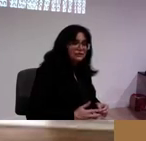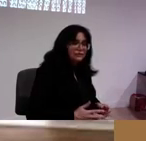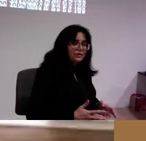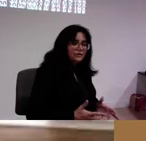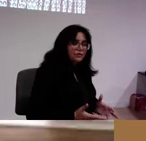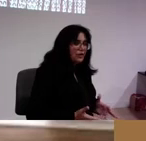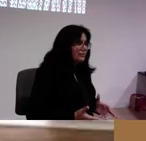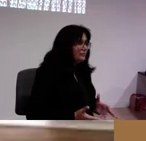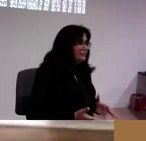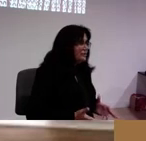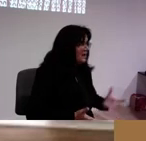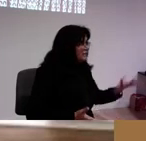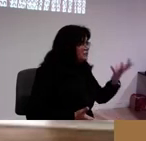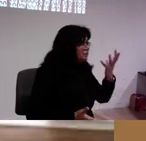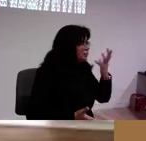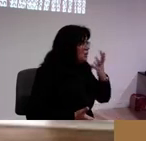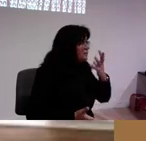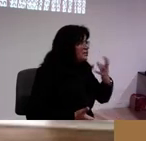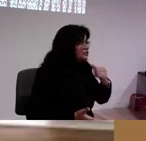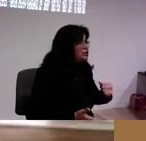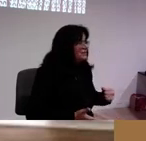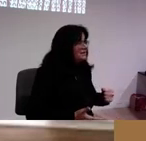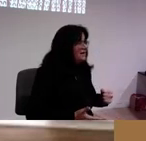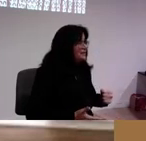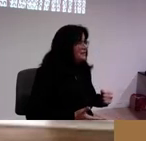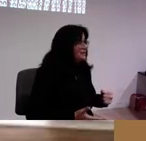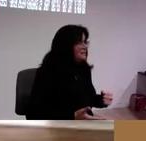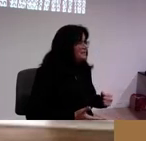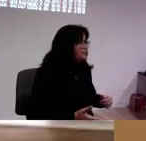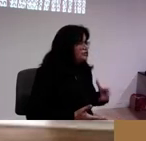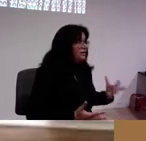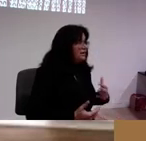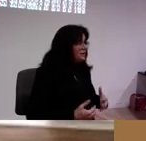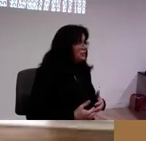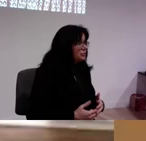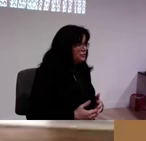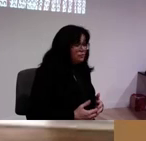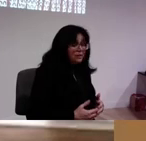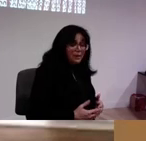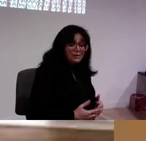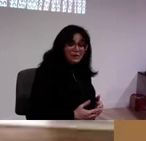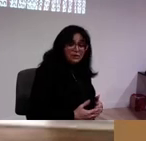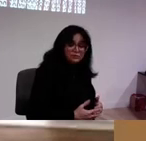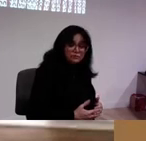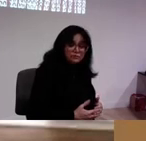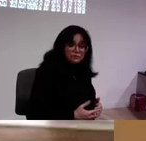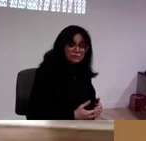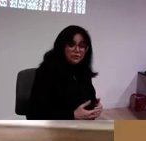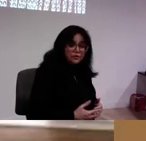transition from having to put the white mask on in the academy to being able to really be